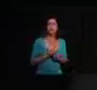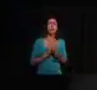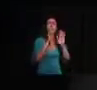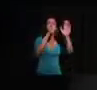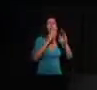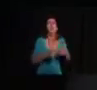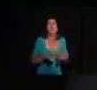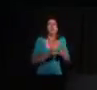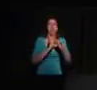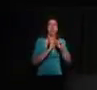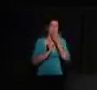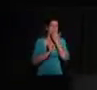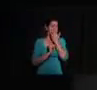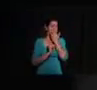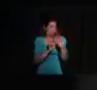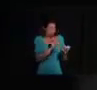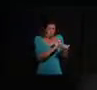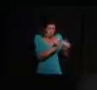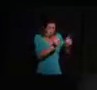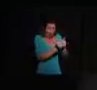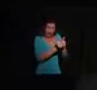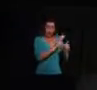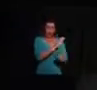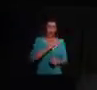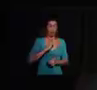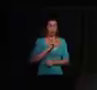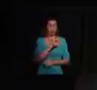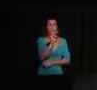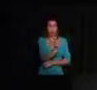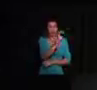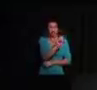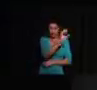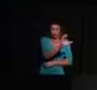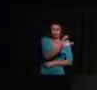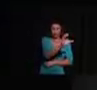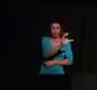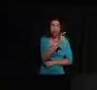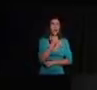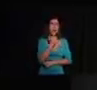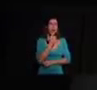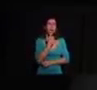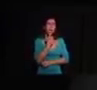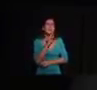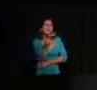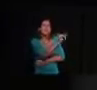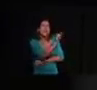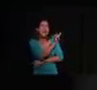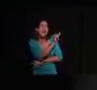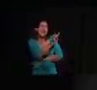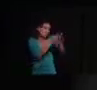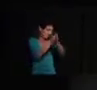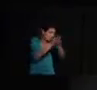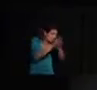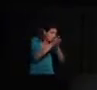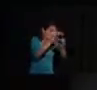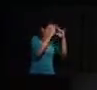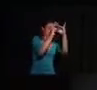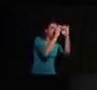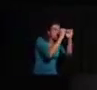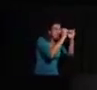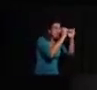I work with the clients at Make a Change, I try to instill that passion. I try to get them to understand